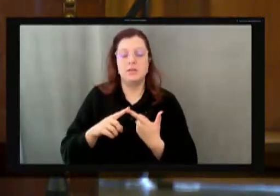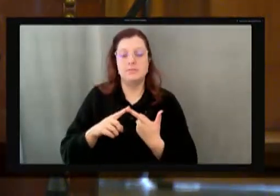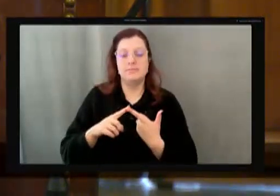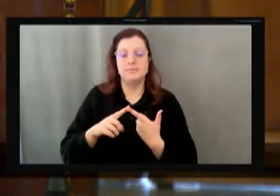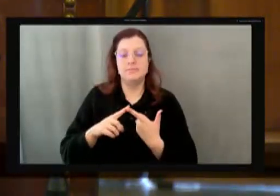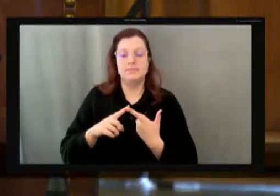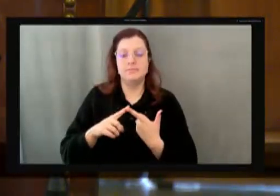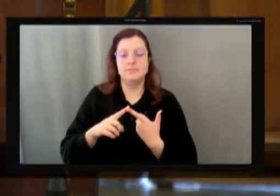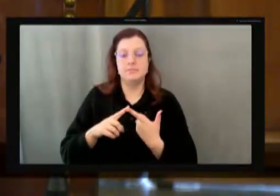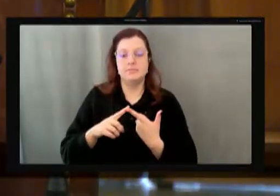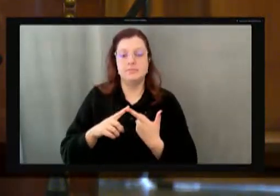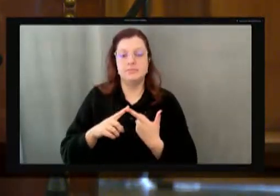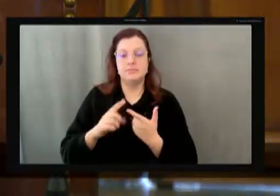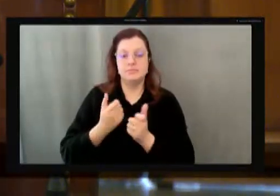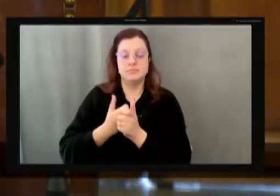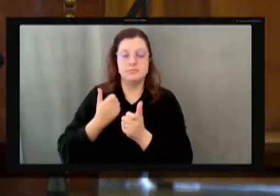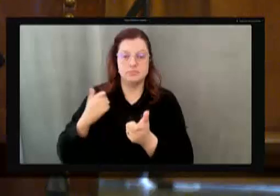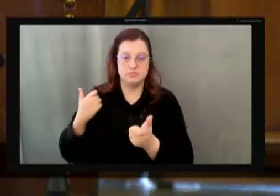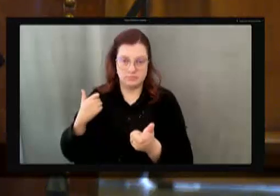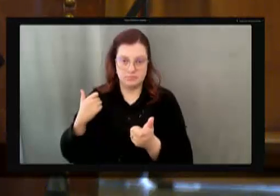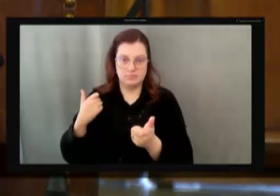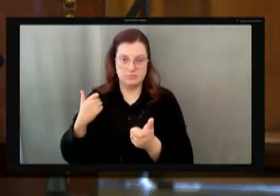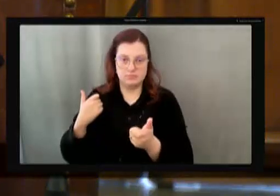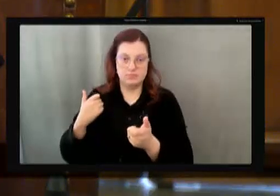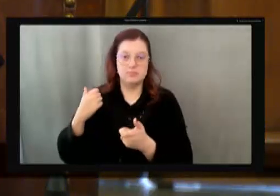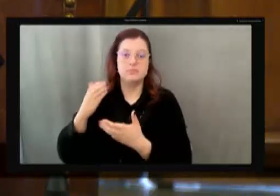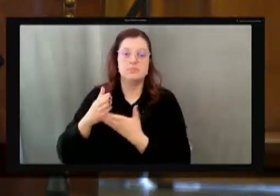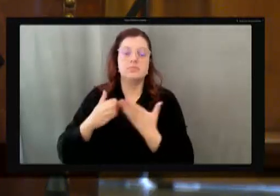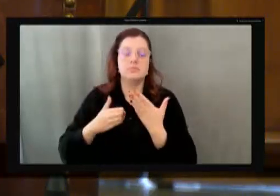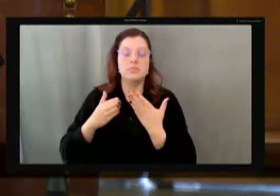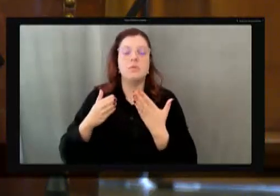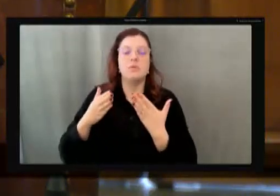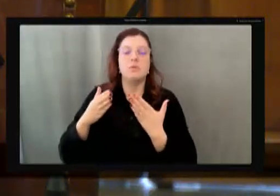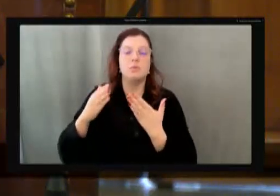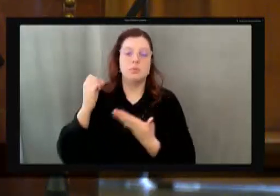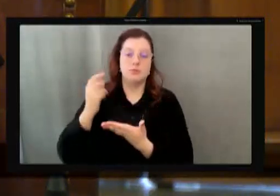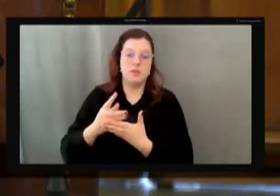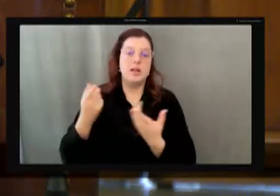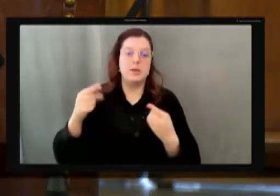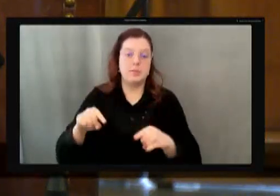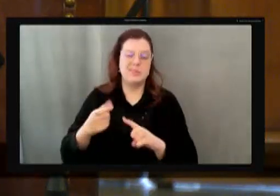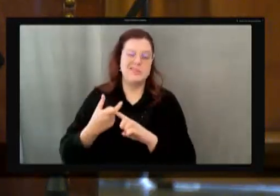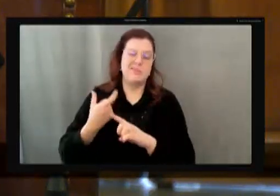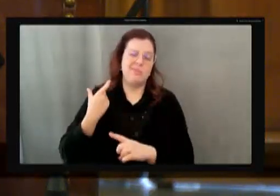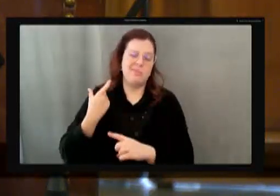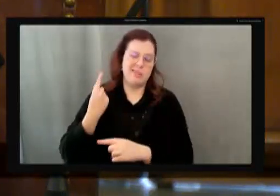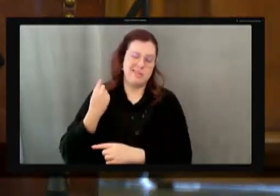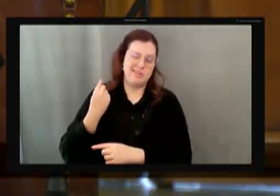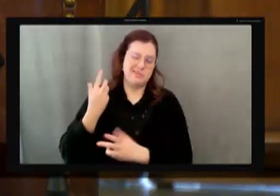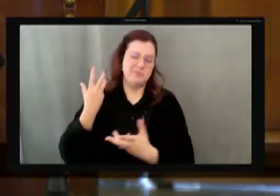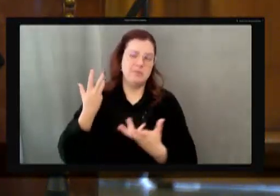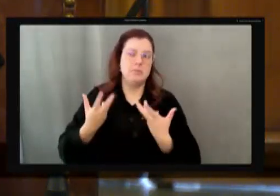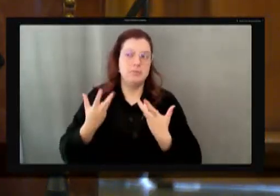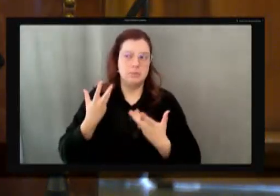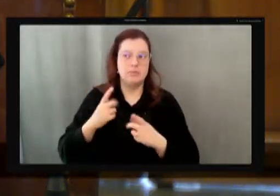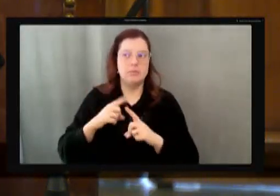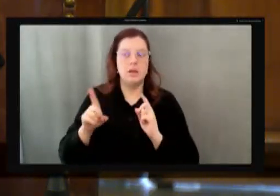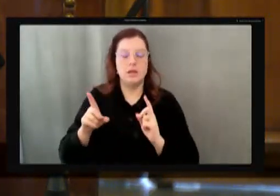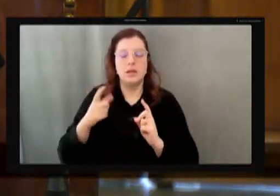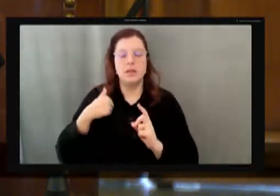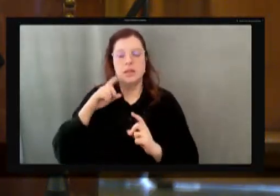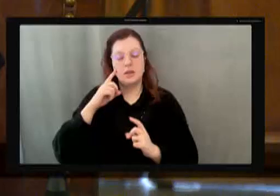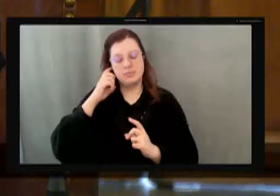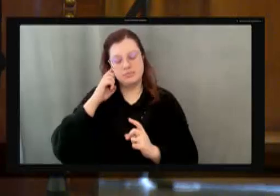a lag, some of these approvals might have happened last year, but there's been, I think, some